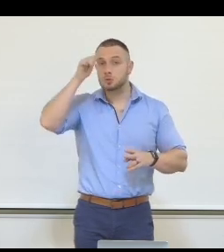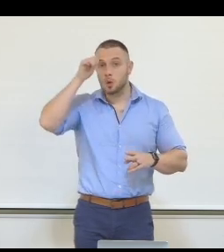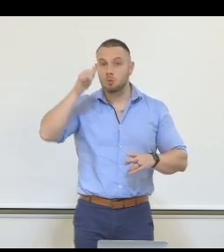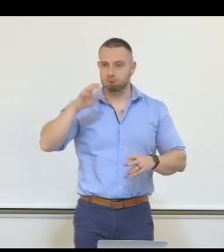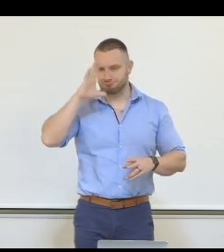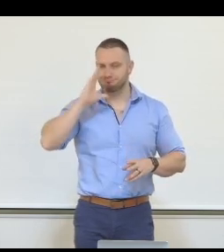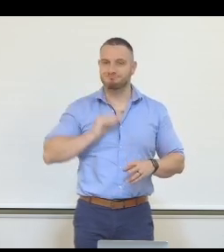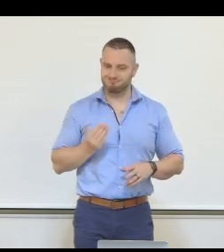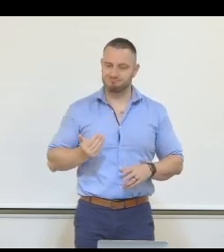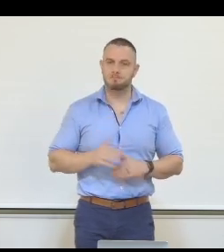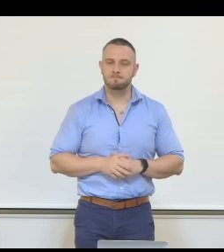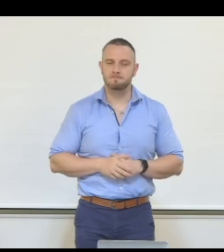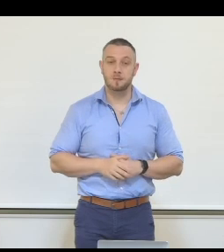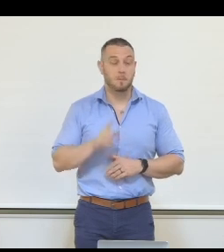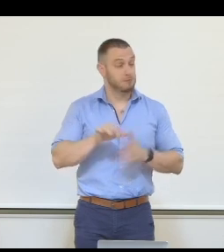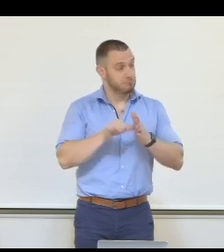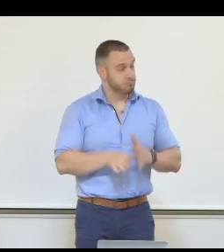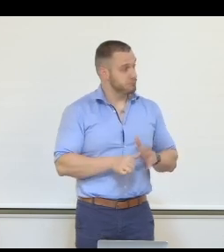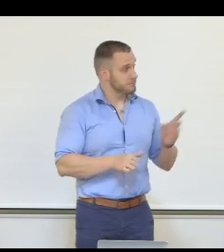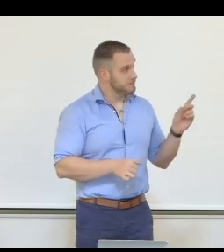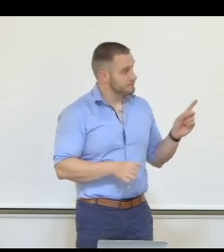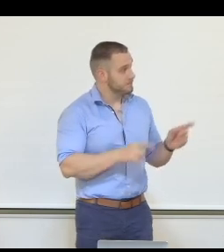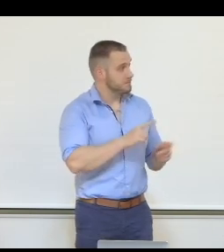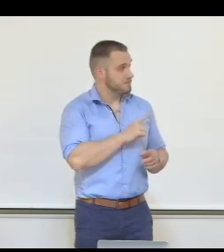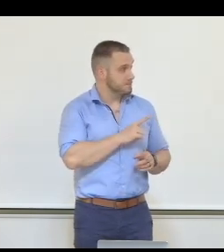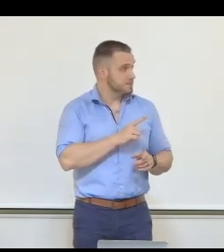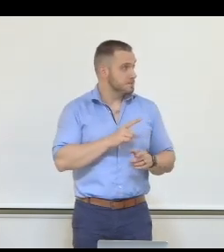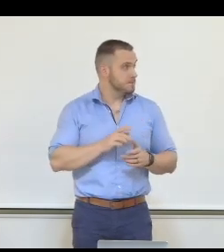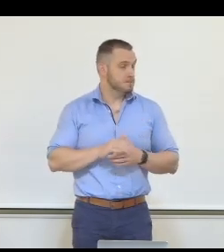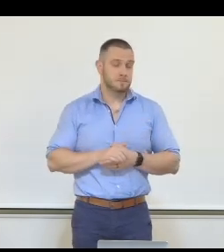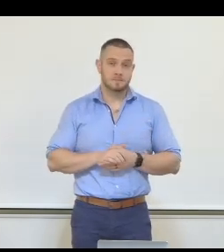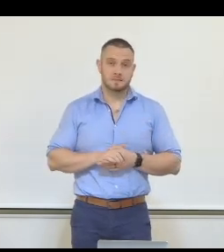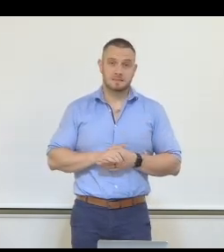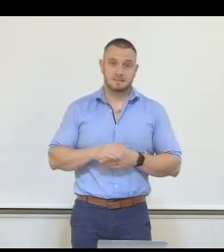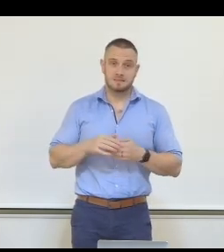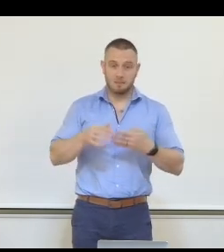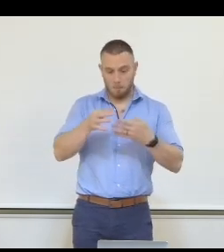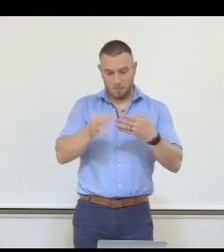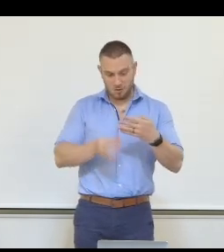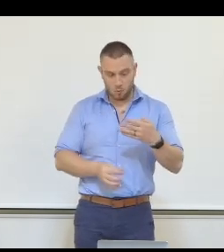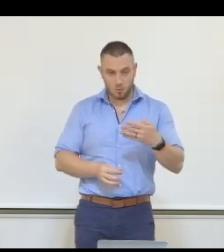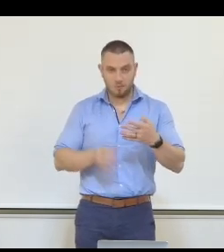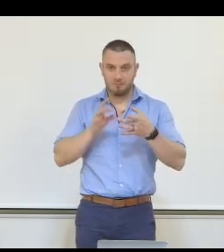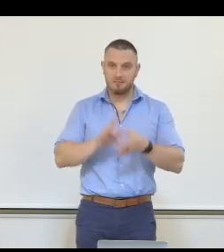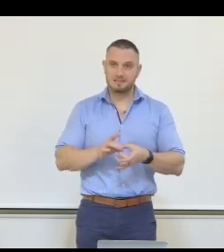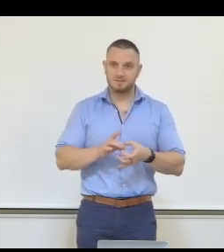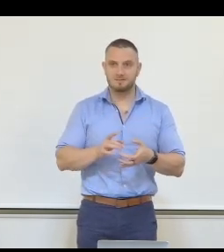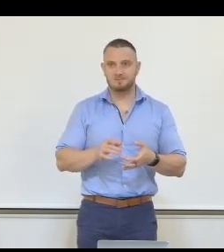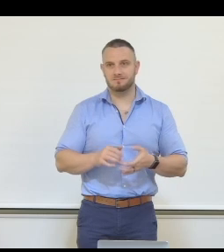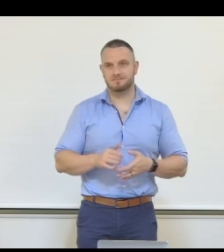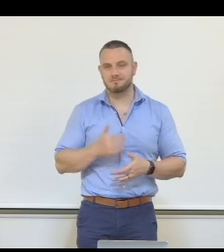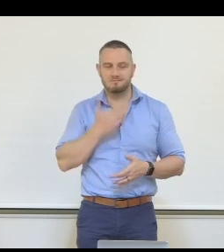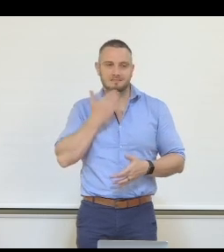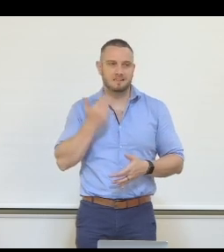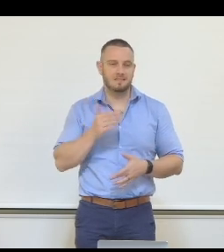But that was a tough one also because the menu was not following the calendar. So